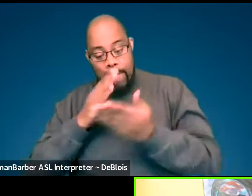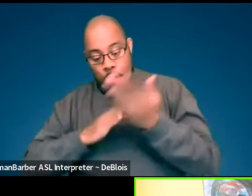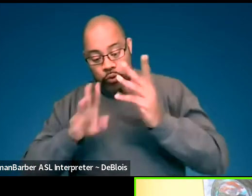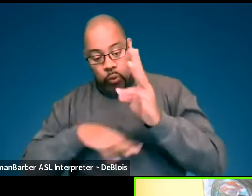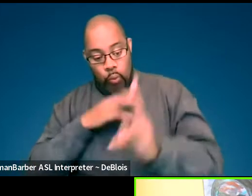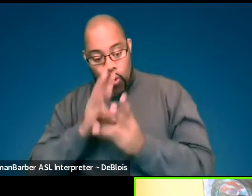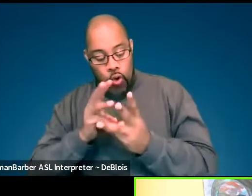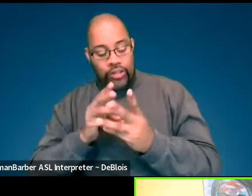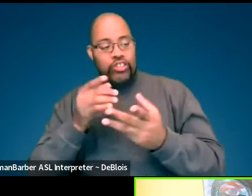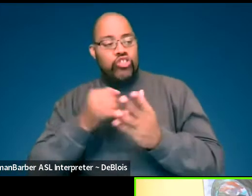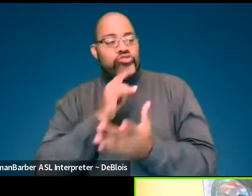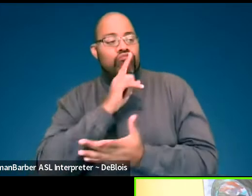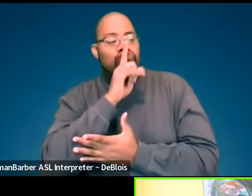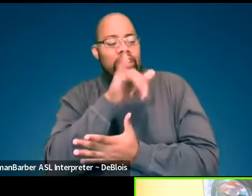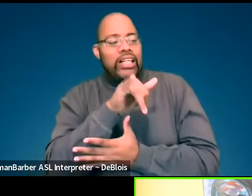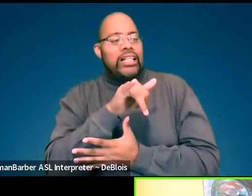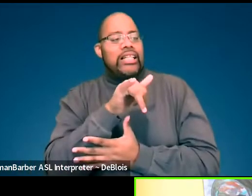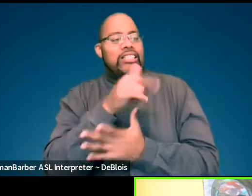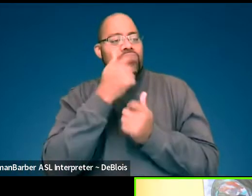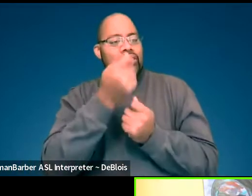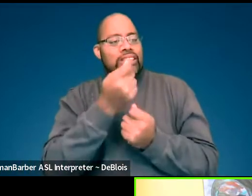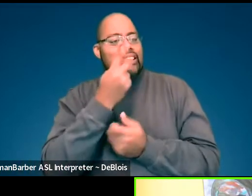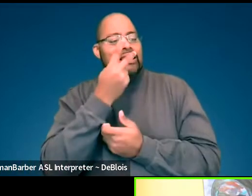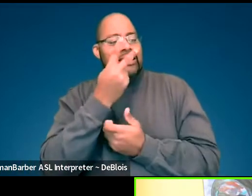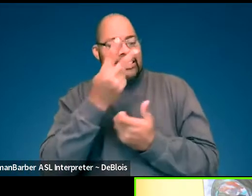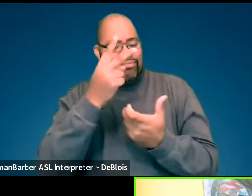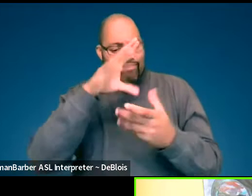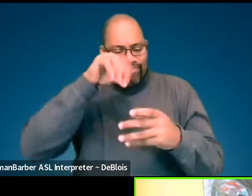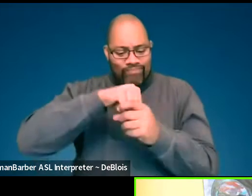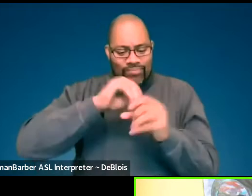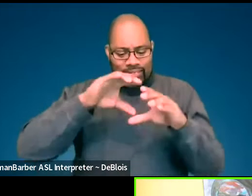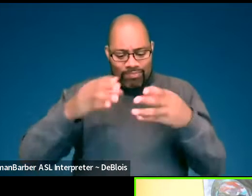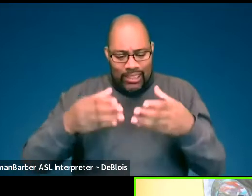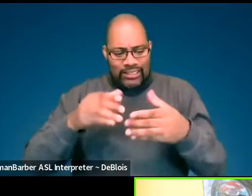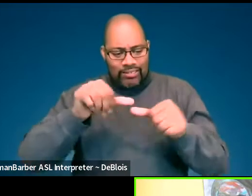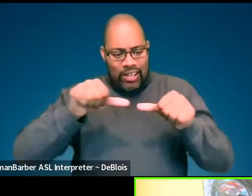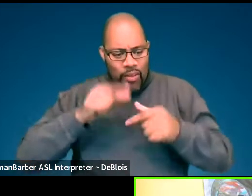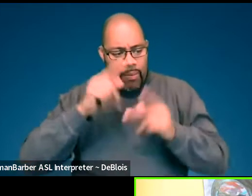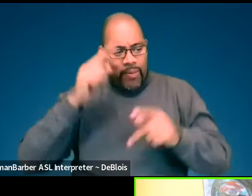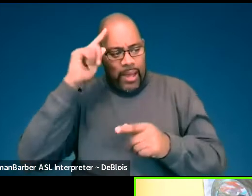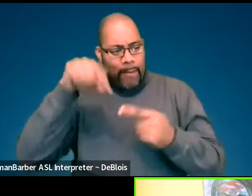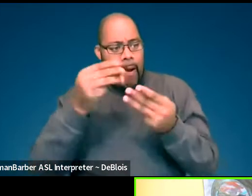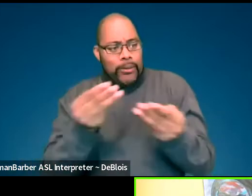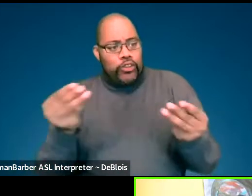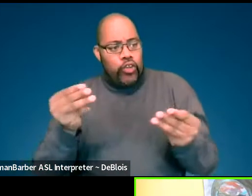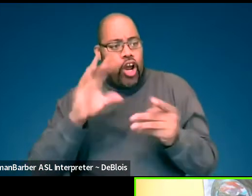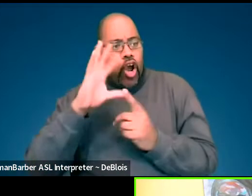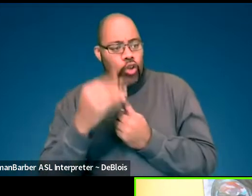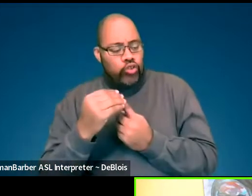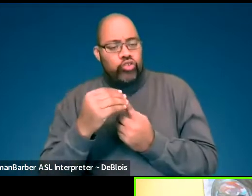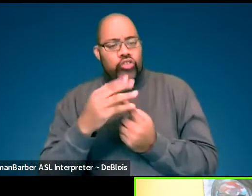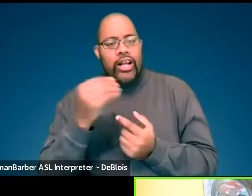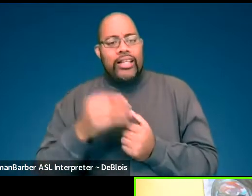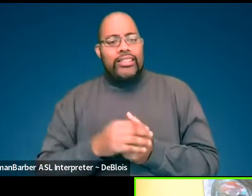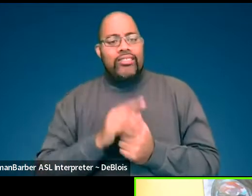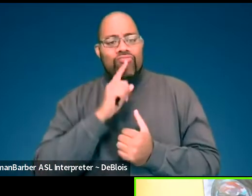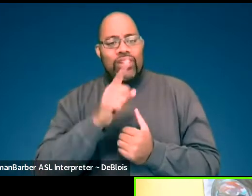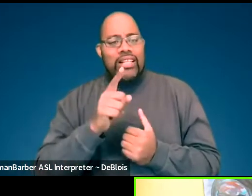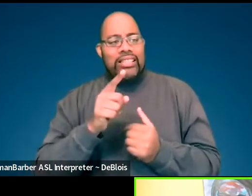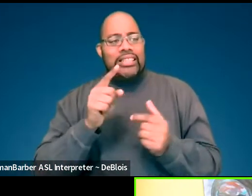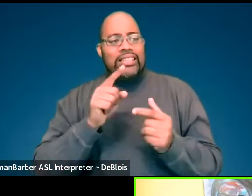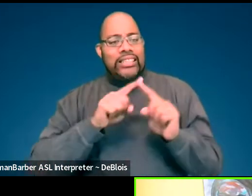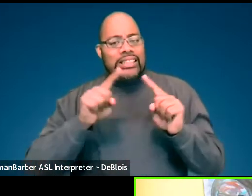world, it's just really interesting to sort of sit in the space where folks are thinking about material culture in really meaningful